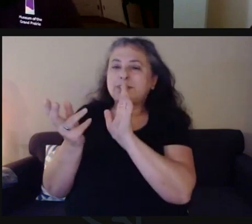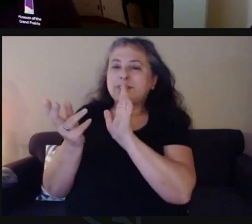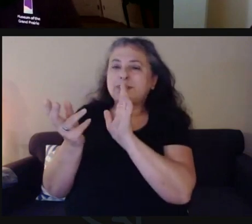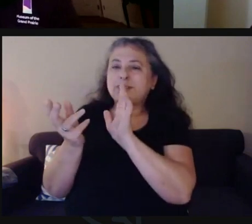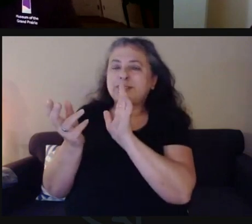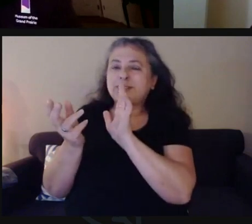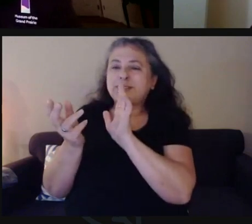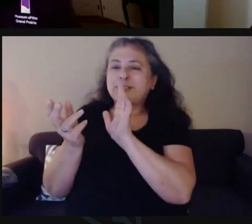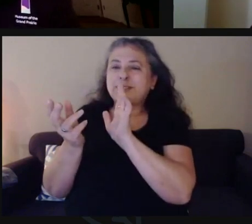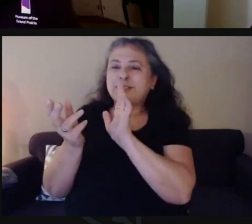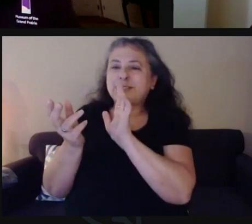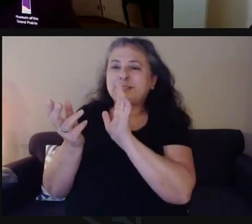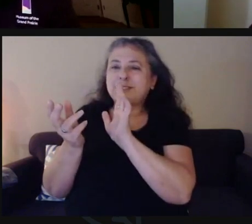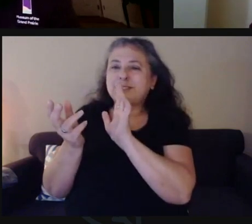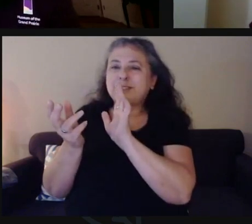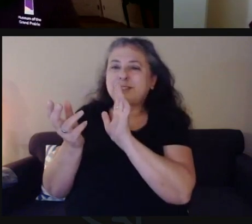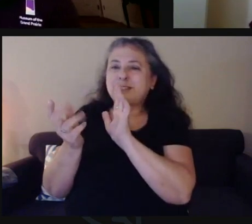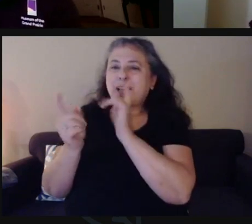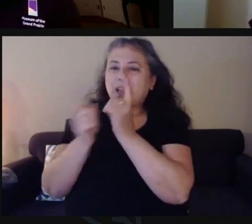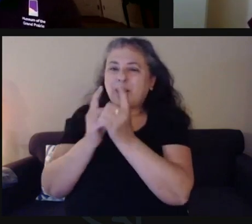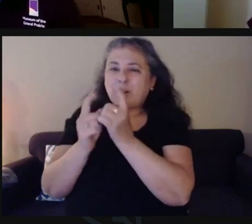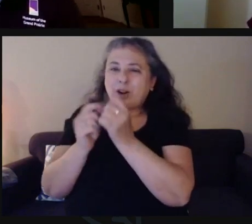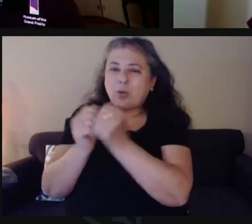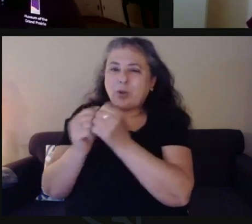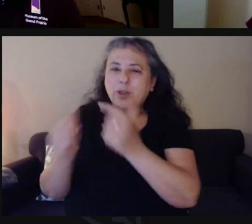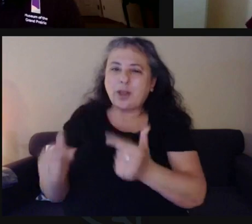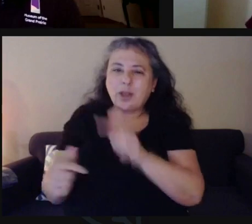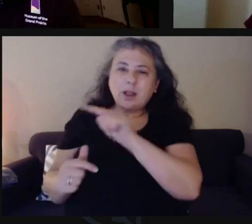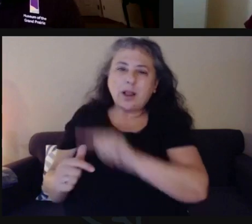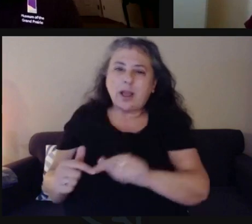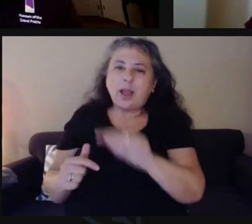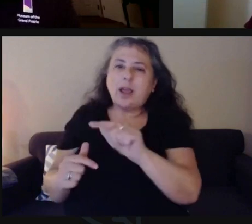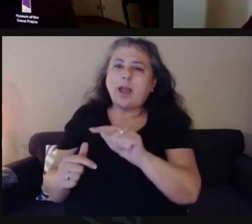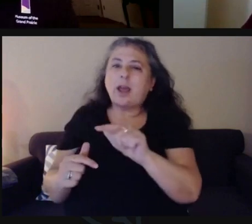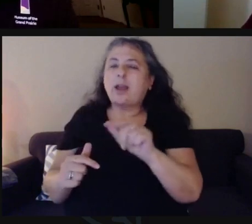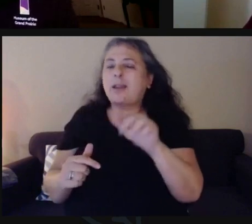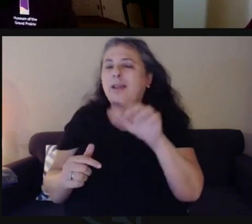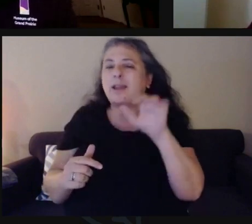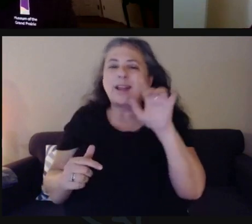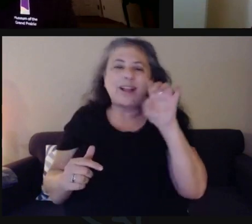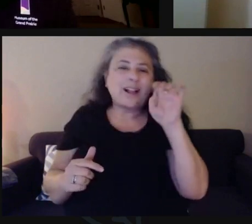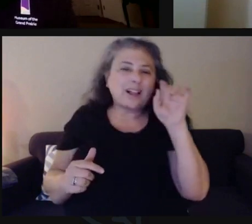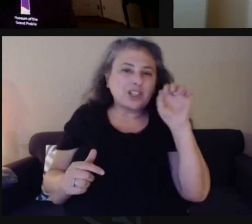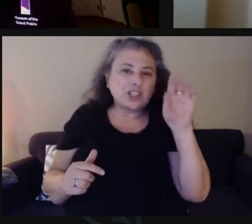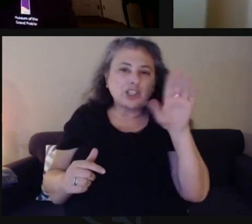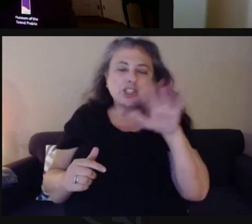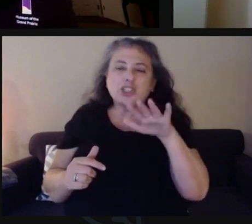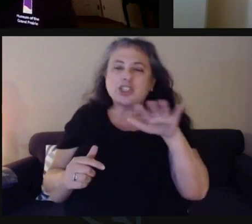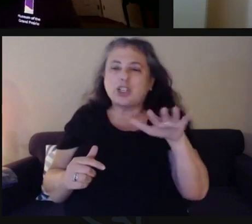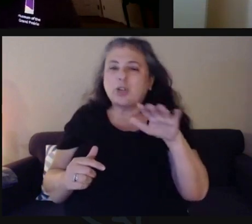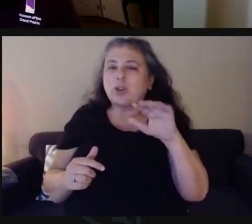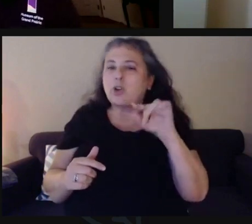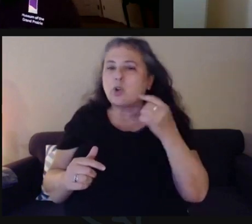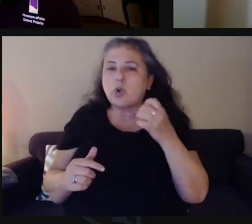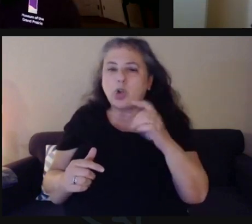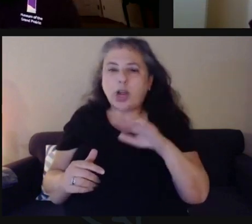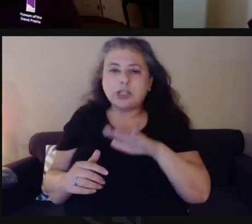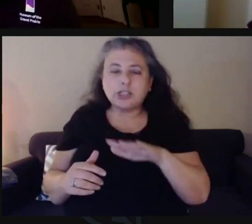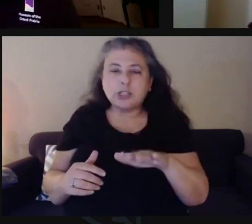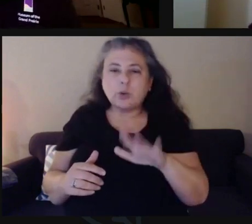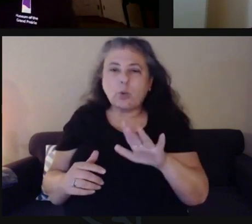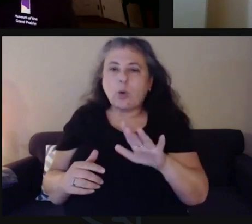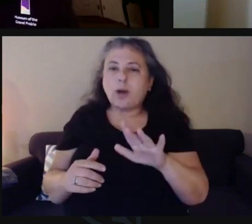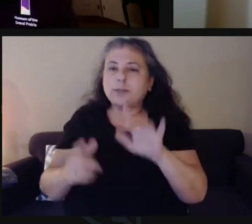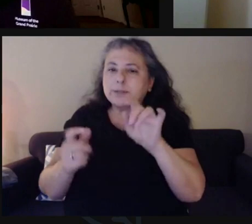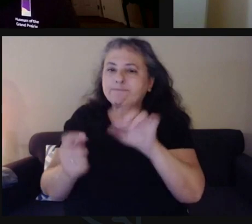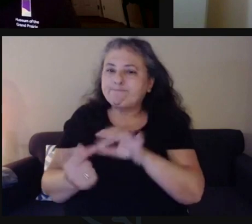whether it's, interacting, as you mentioned, with your elders or your children or your grandchildren? Is there one that sticks out to